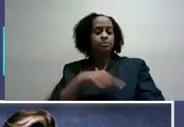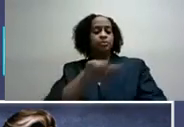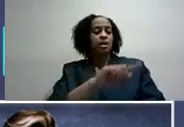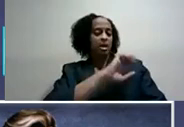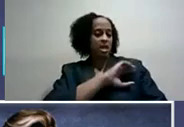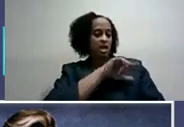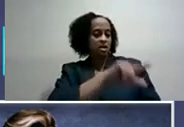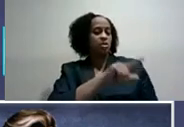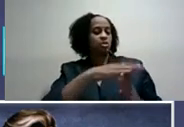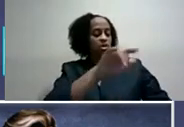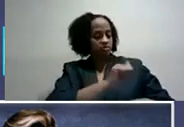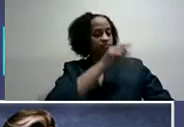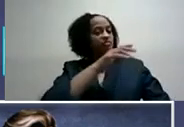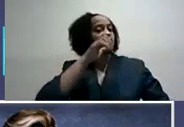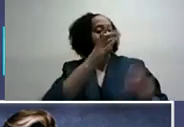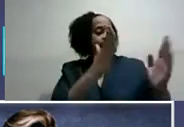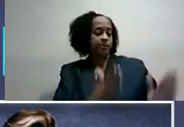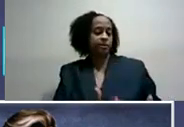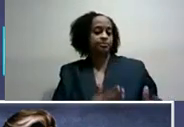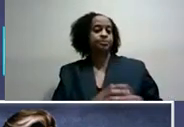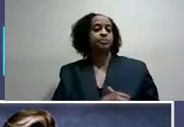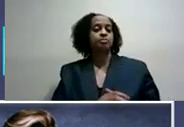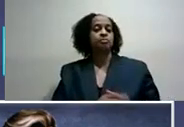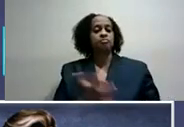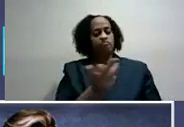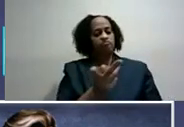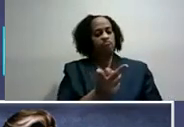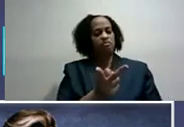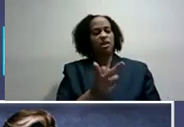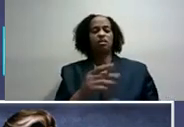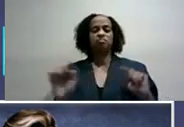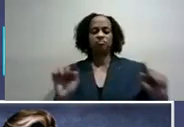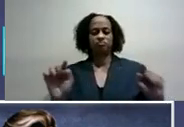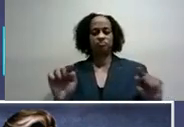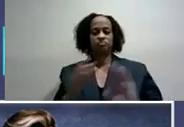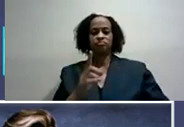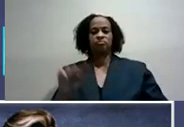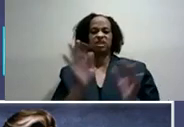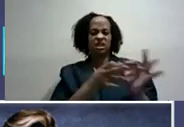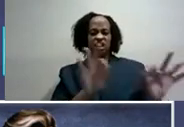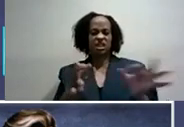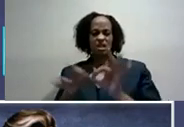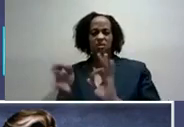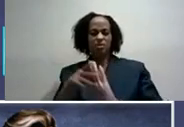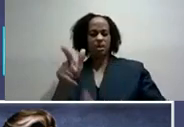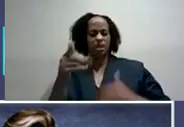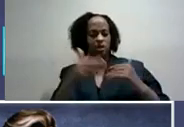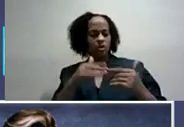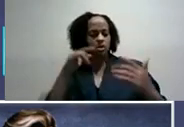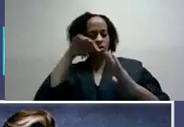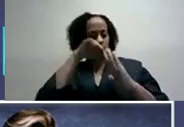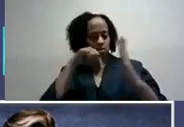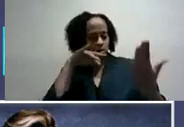a tiller of the ground." Now these seem like relatively innocuous statements, but a closer look, I